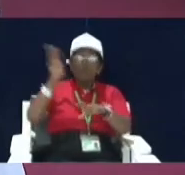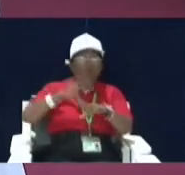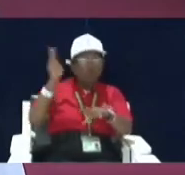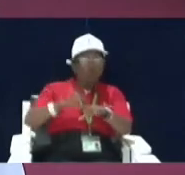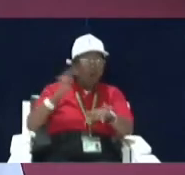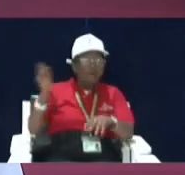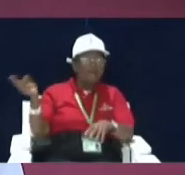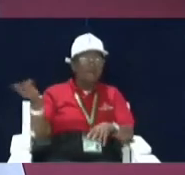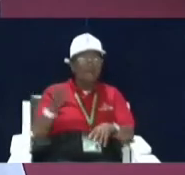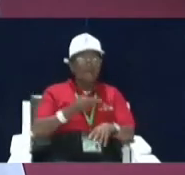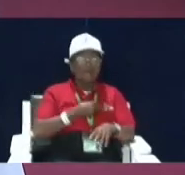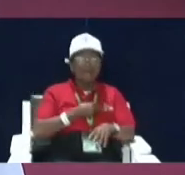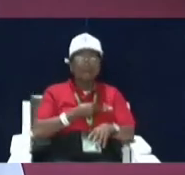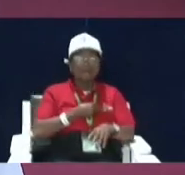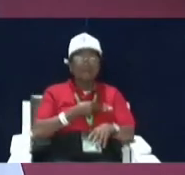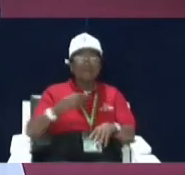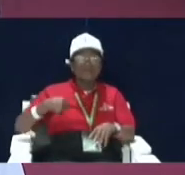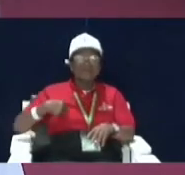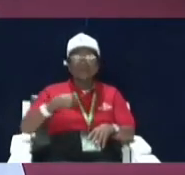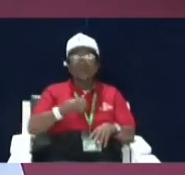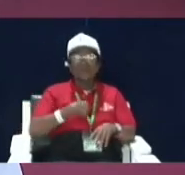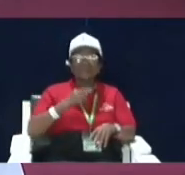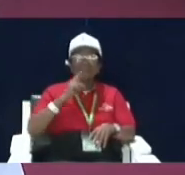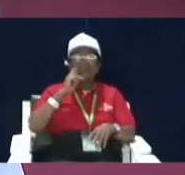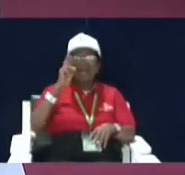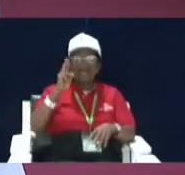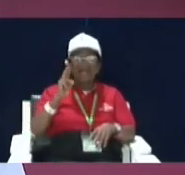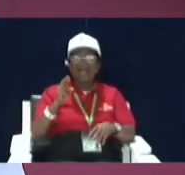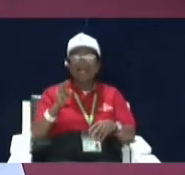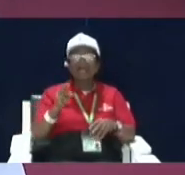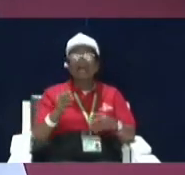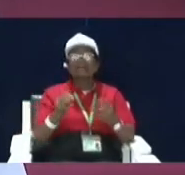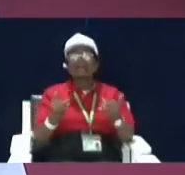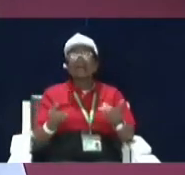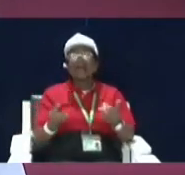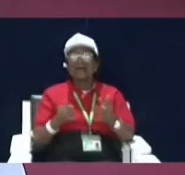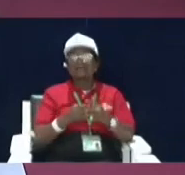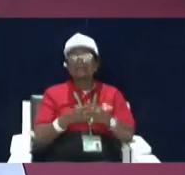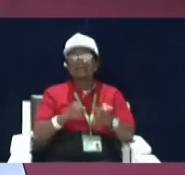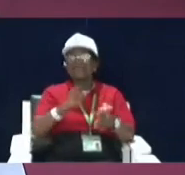we're again beginning to take some of the miracles of God for granted.